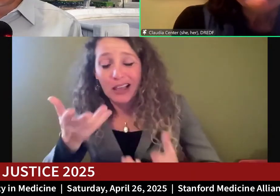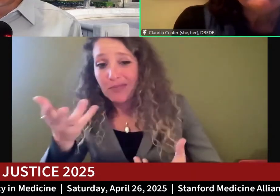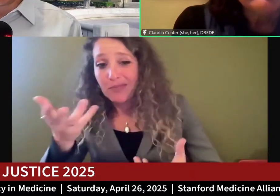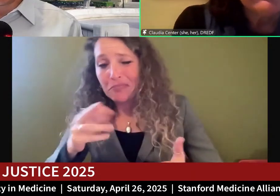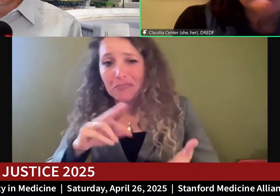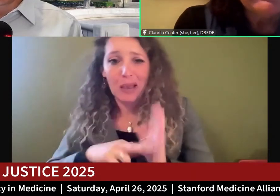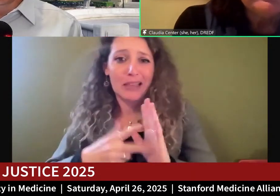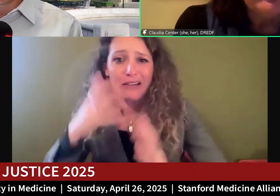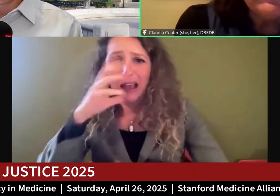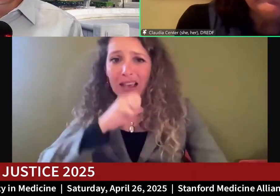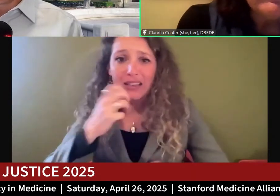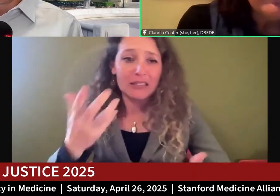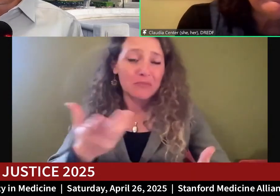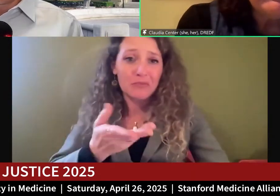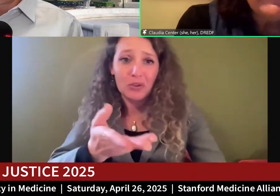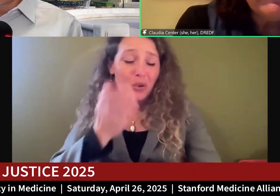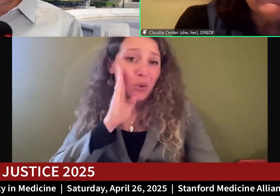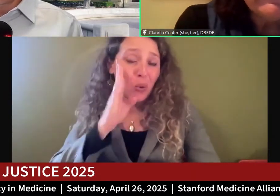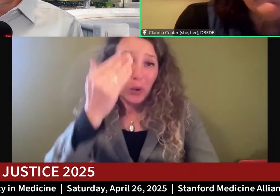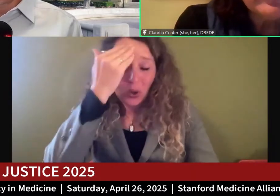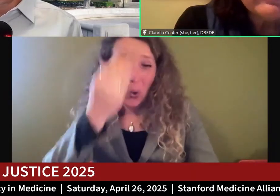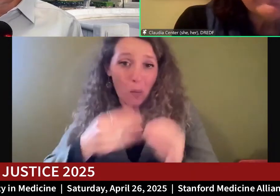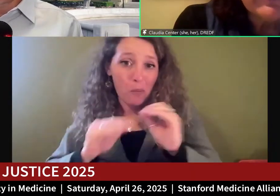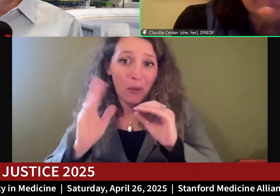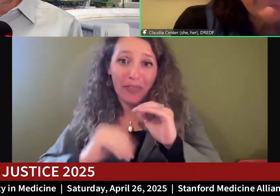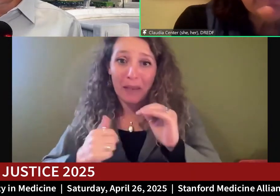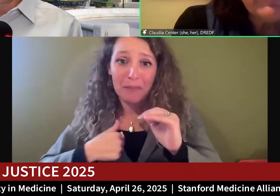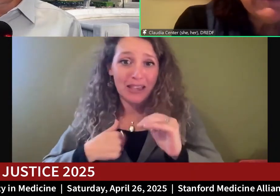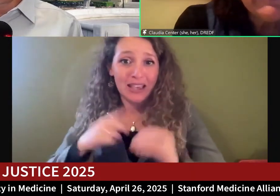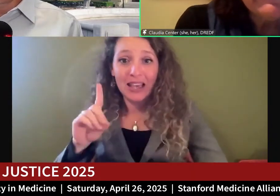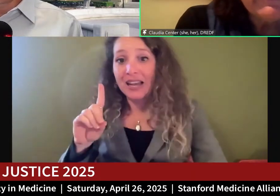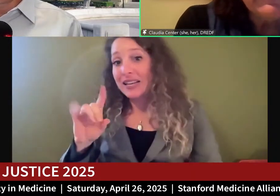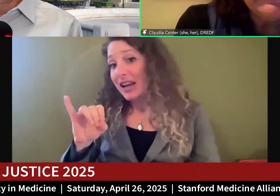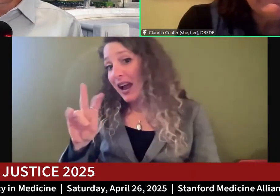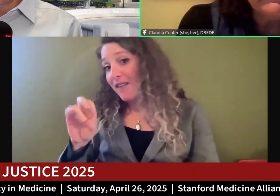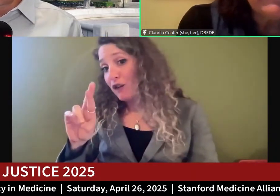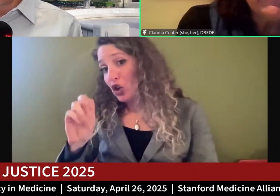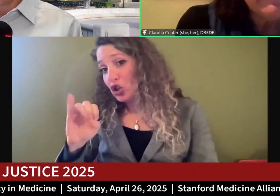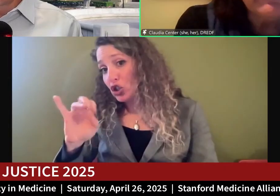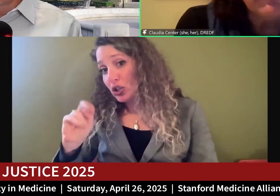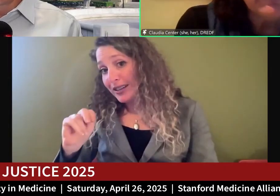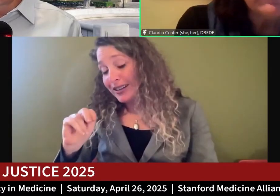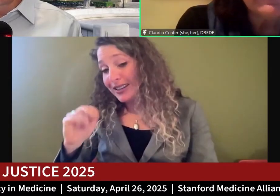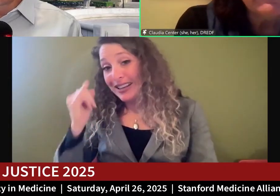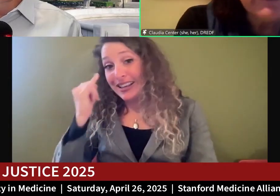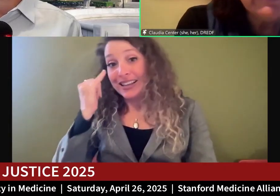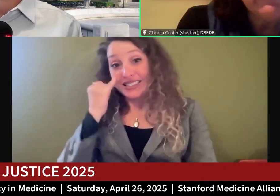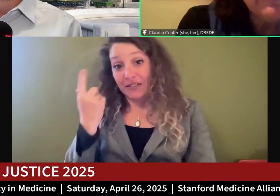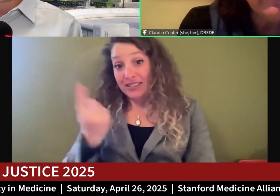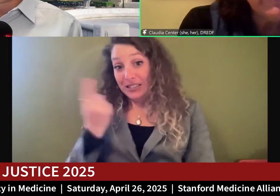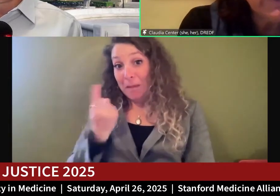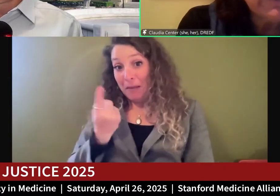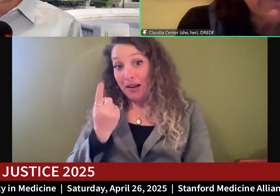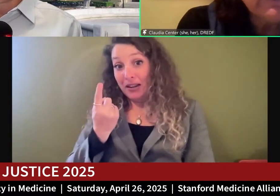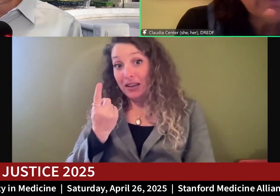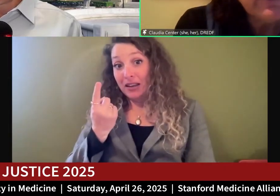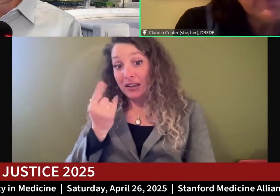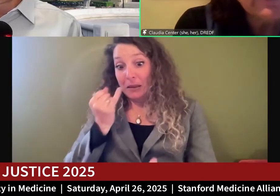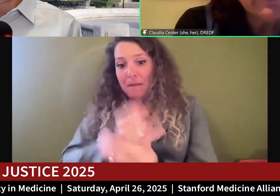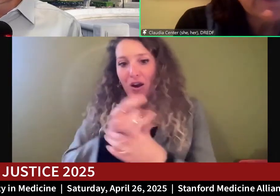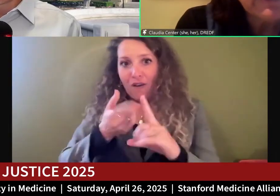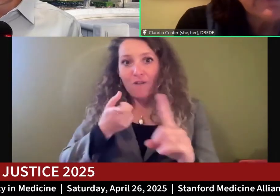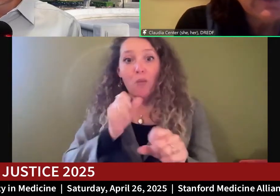I mean, I guess you would know more than me, but diversion programs are when somebody is impaired from working, right? Due to like